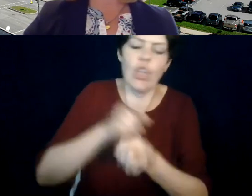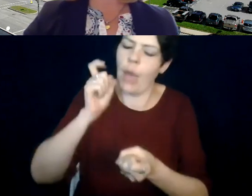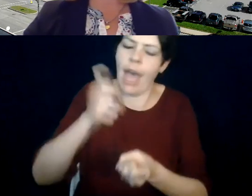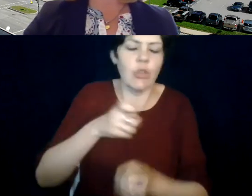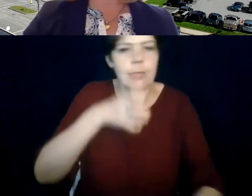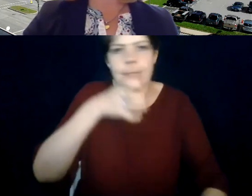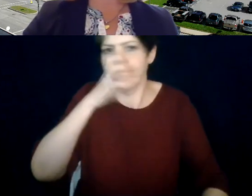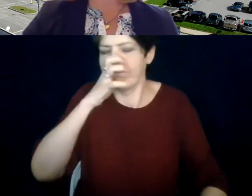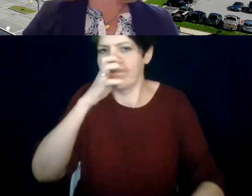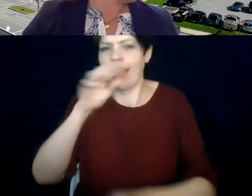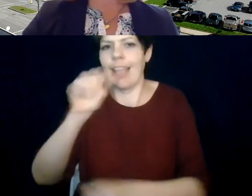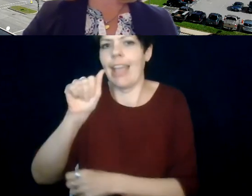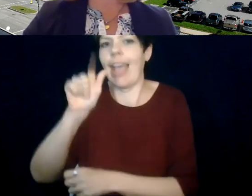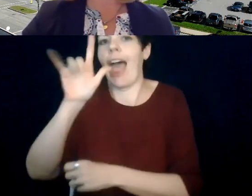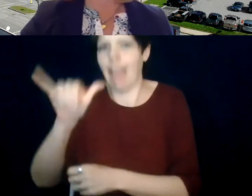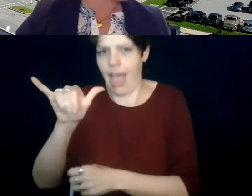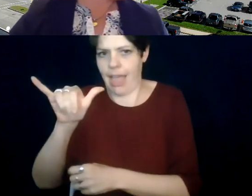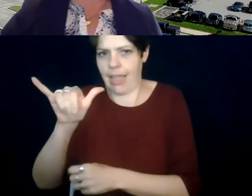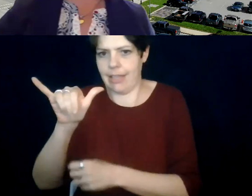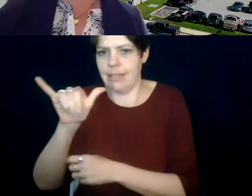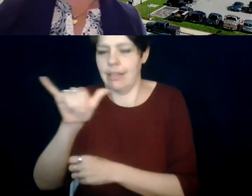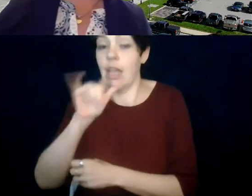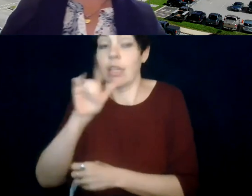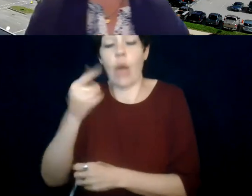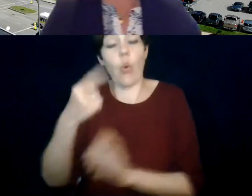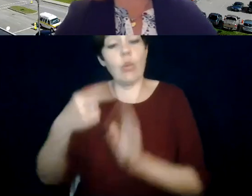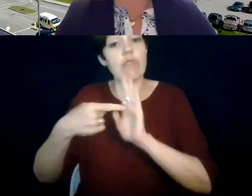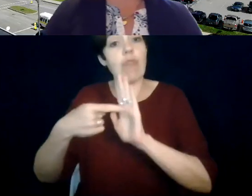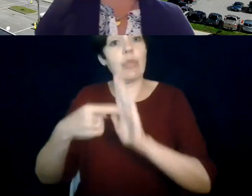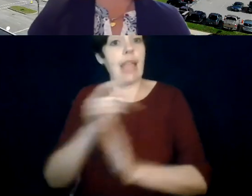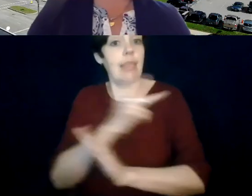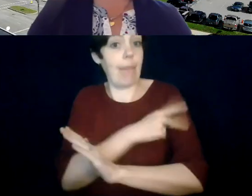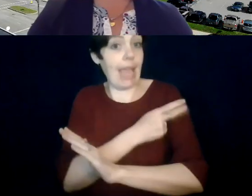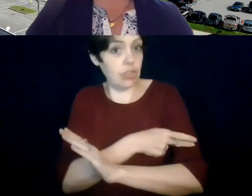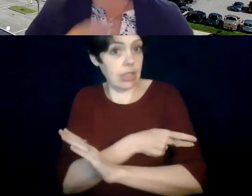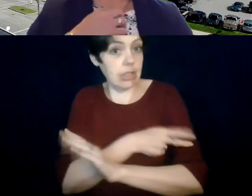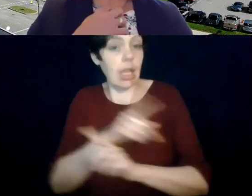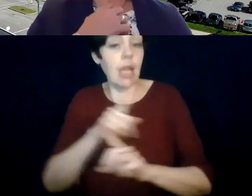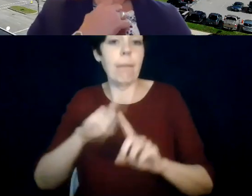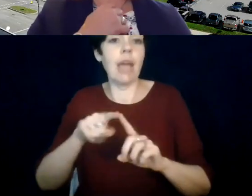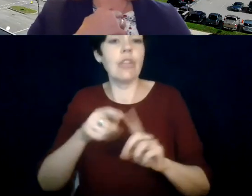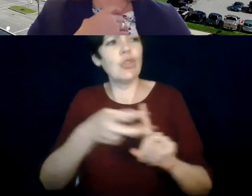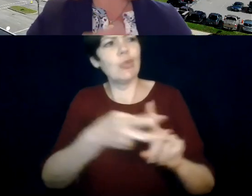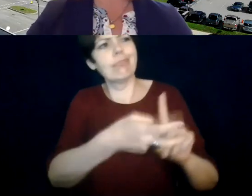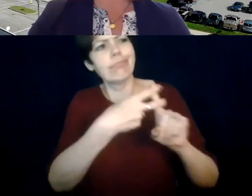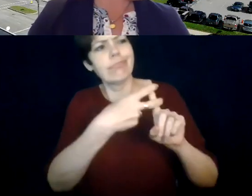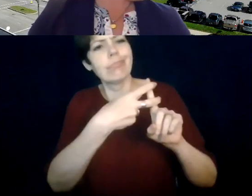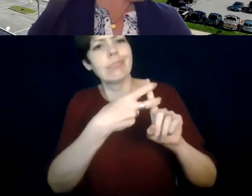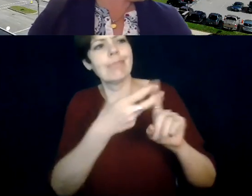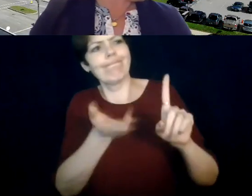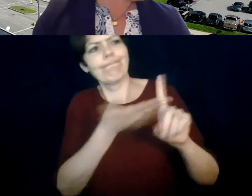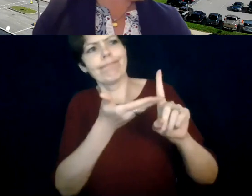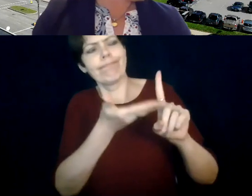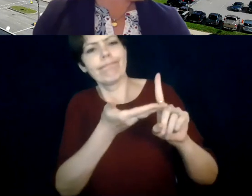ally, not only to represent your patients, but to get an organization or outside organizations